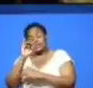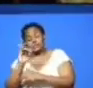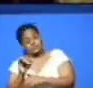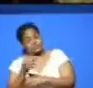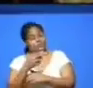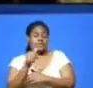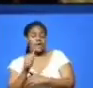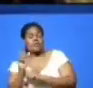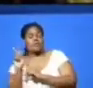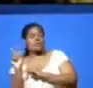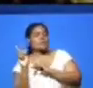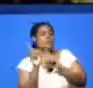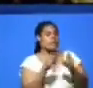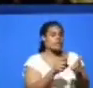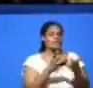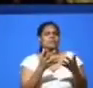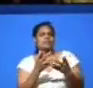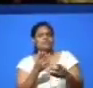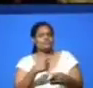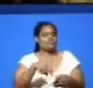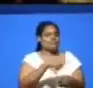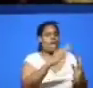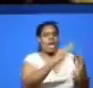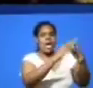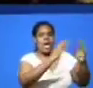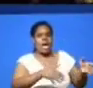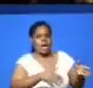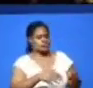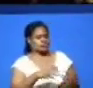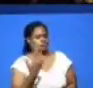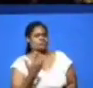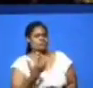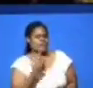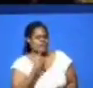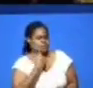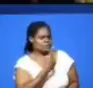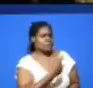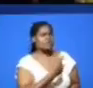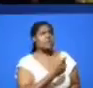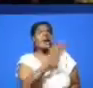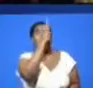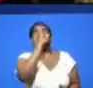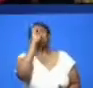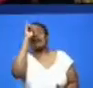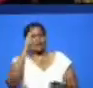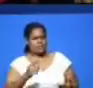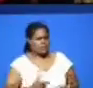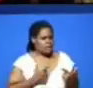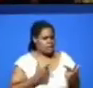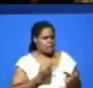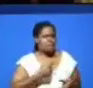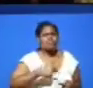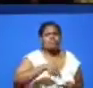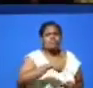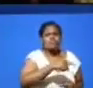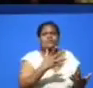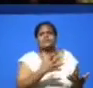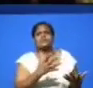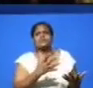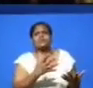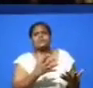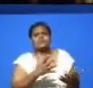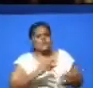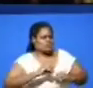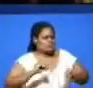into Ahab's marble tile and said, as the Lord God liveth, there shall neither be